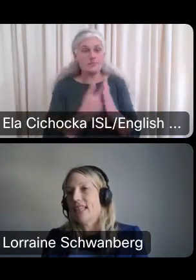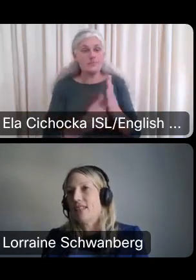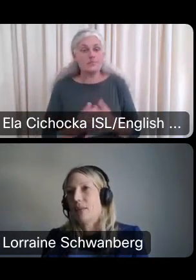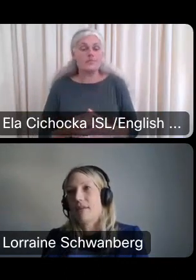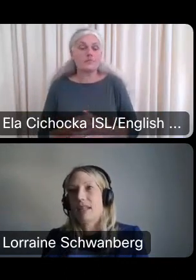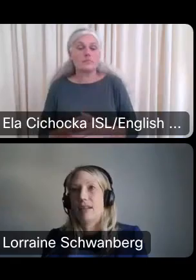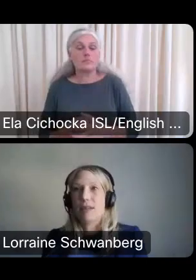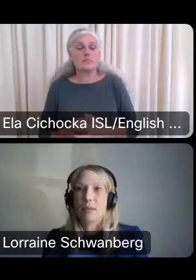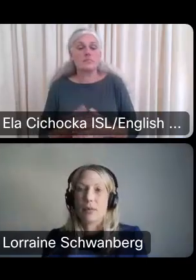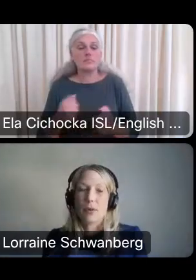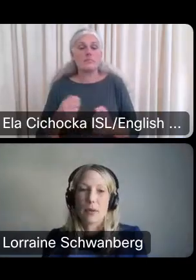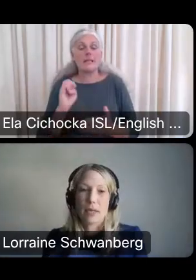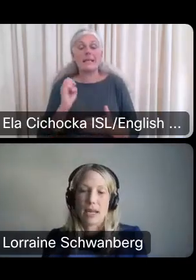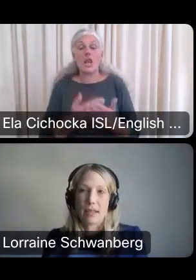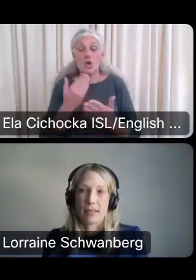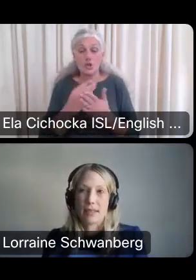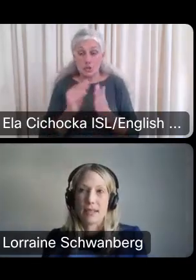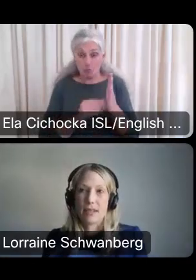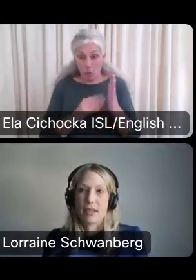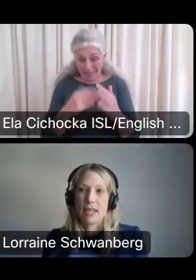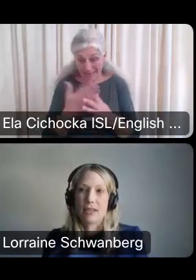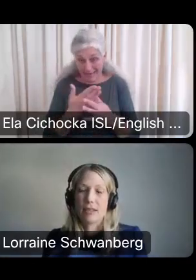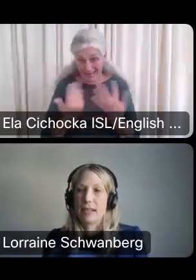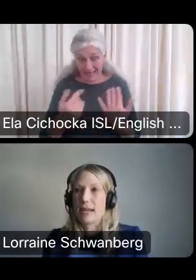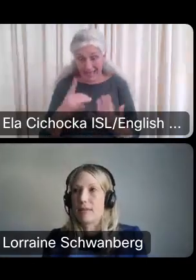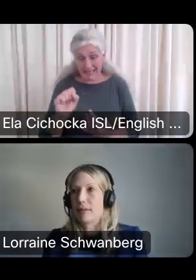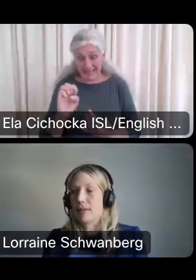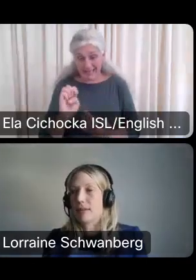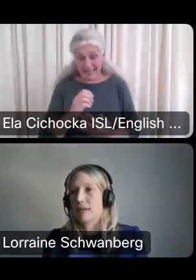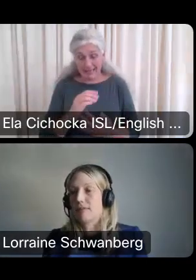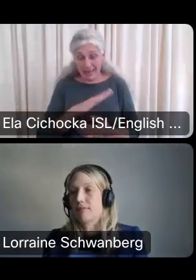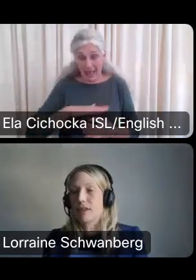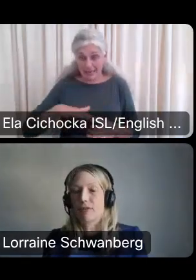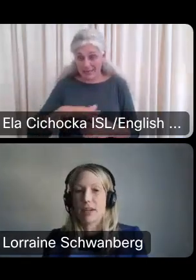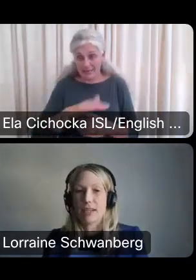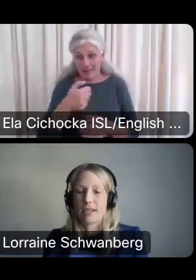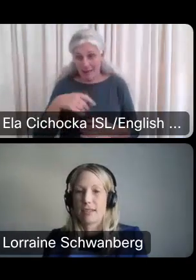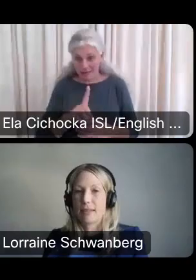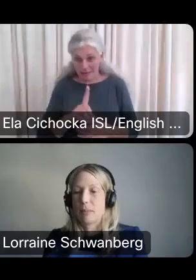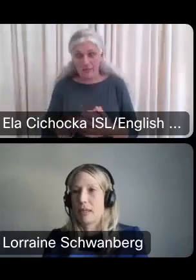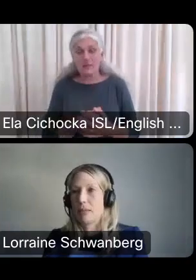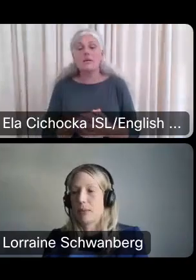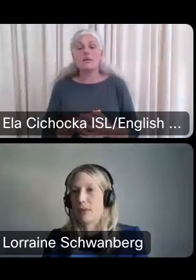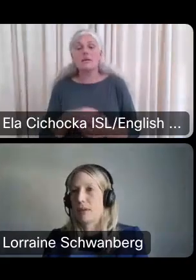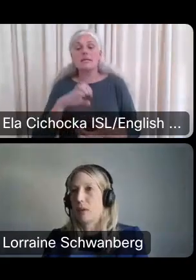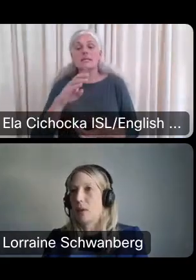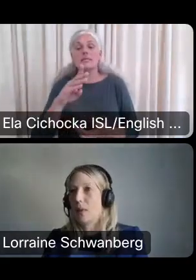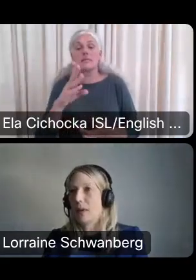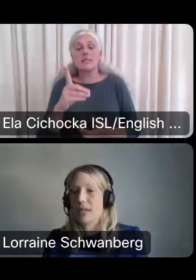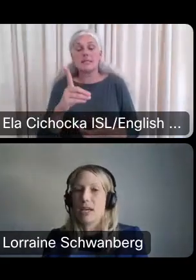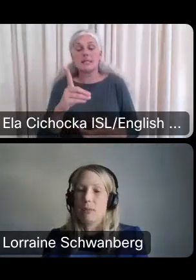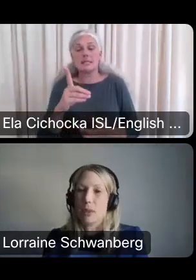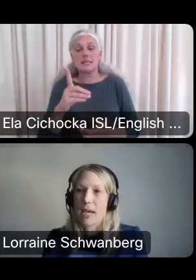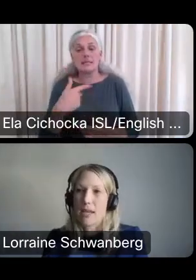So we have the e-learning program. You can access that on HSE land. We're just trying to finalize the CPD points to go along with